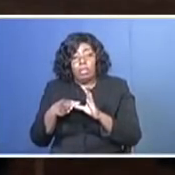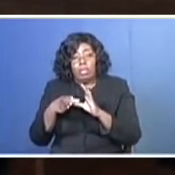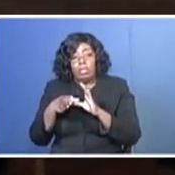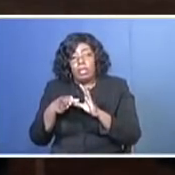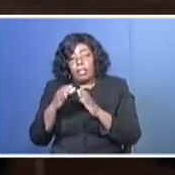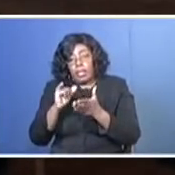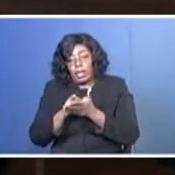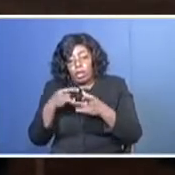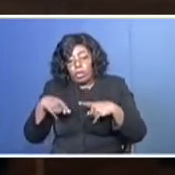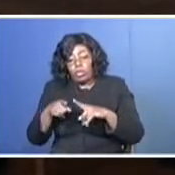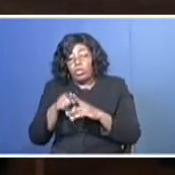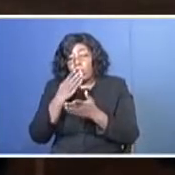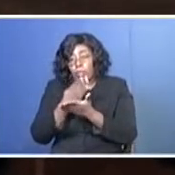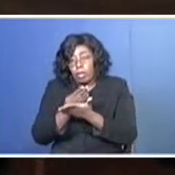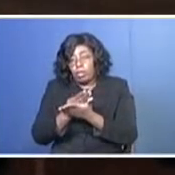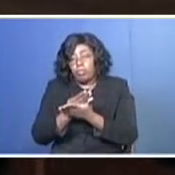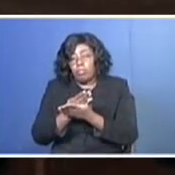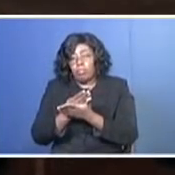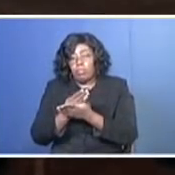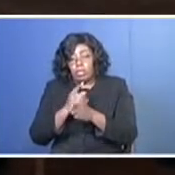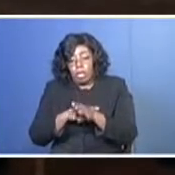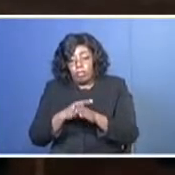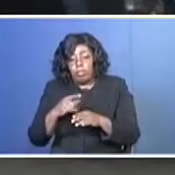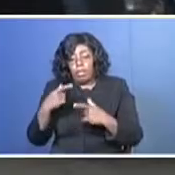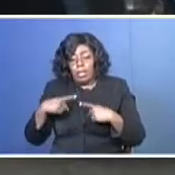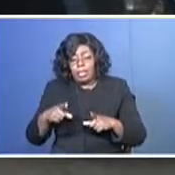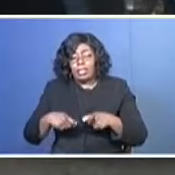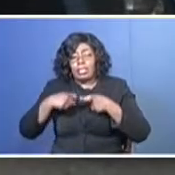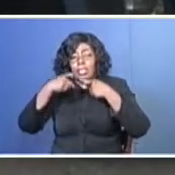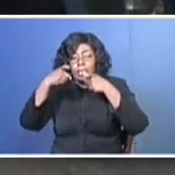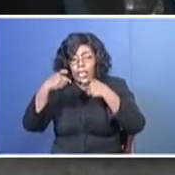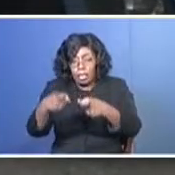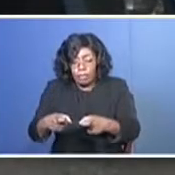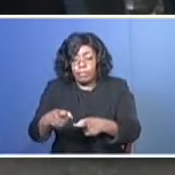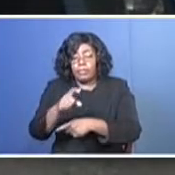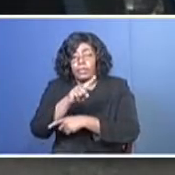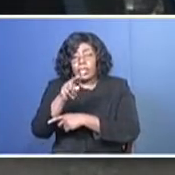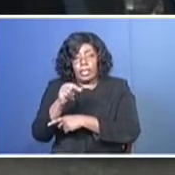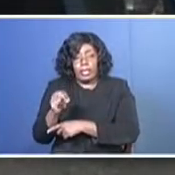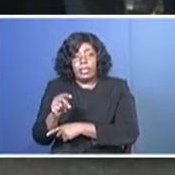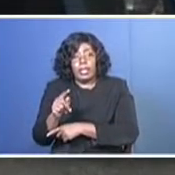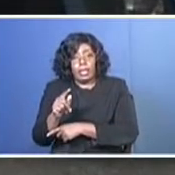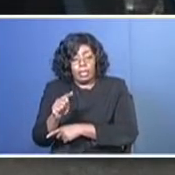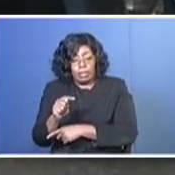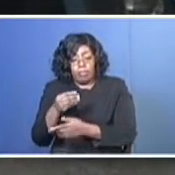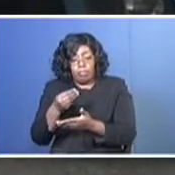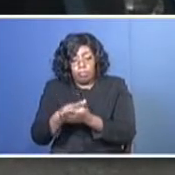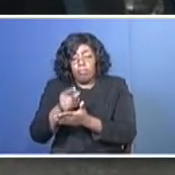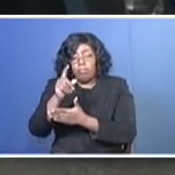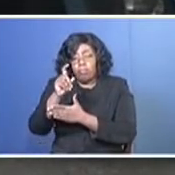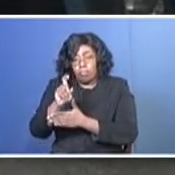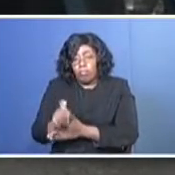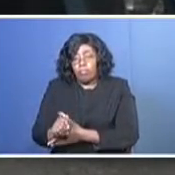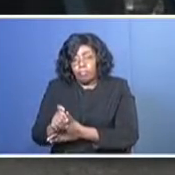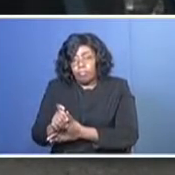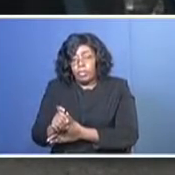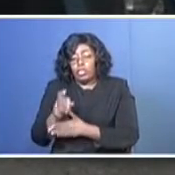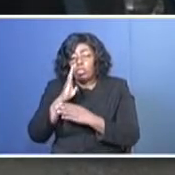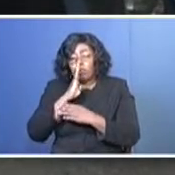the budgetary period, let's give ZNS the tool it deserves to